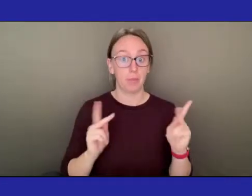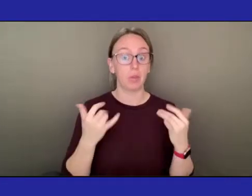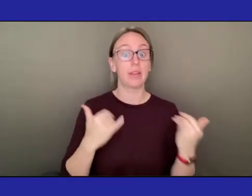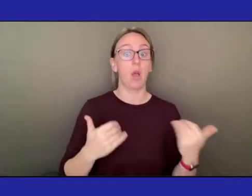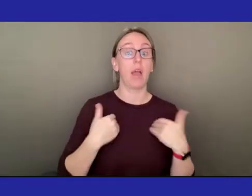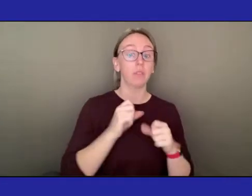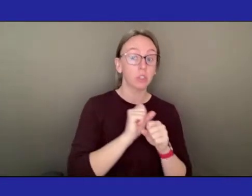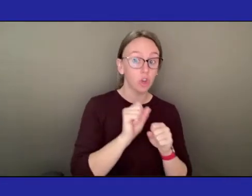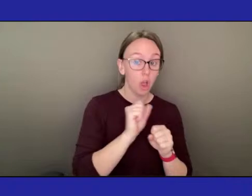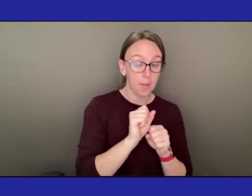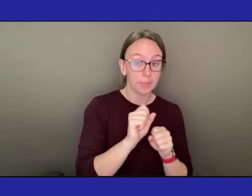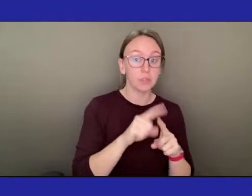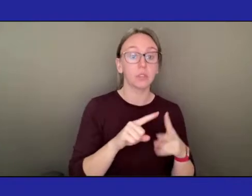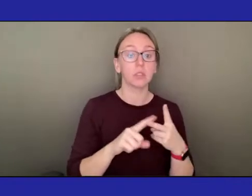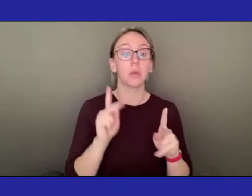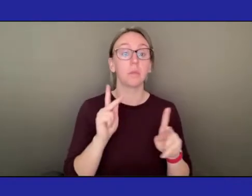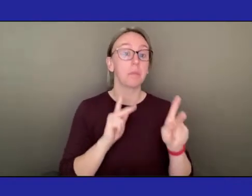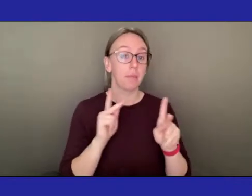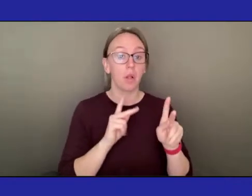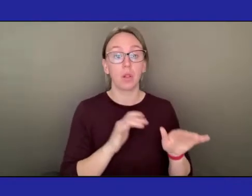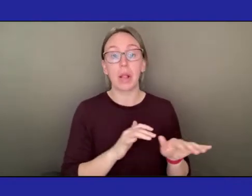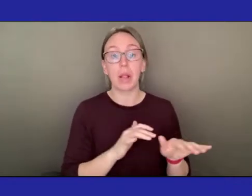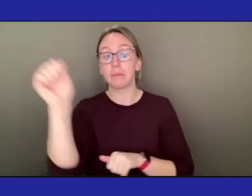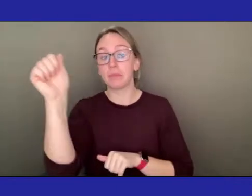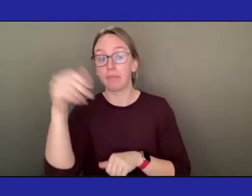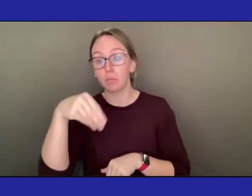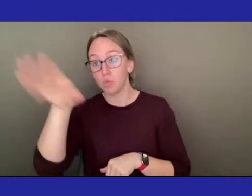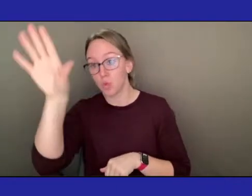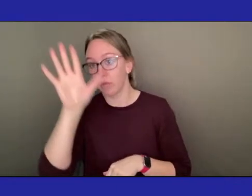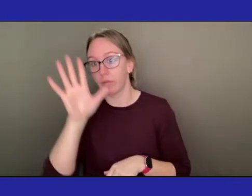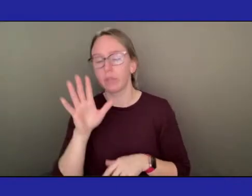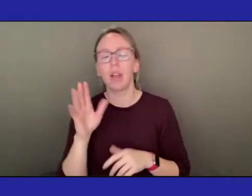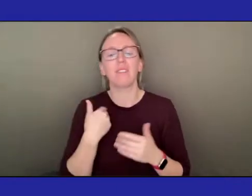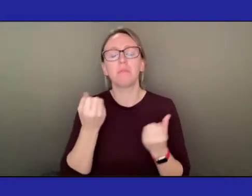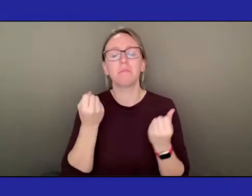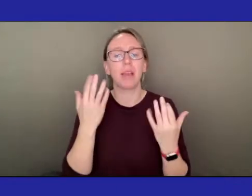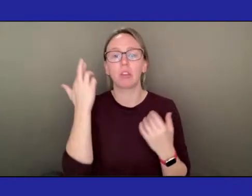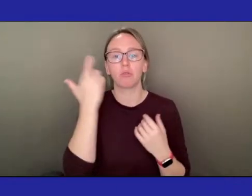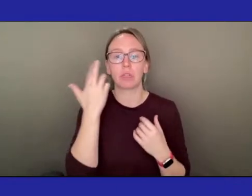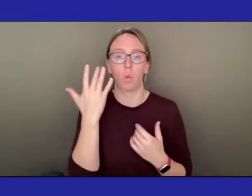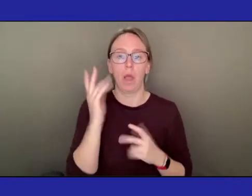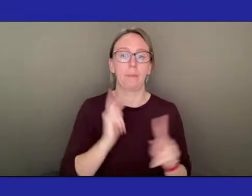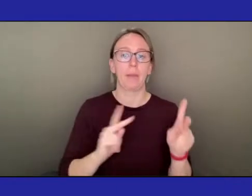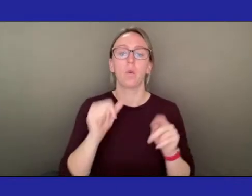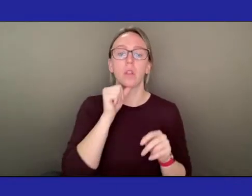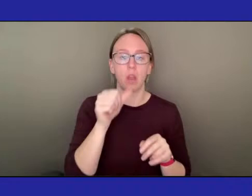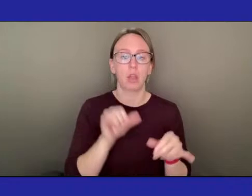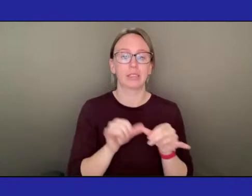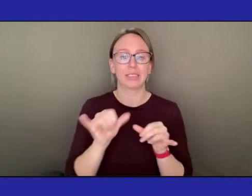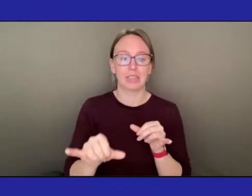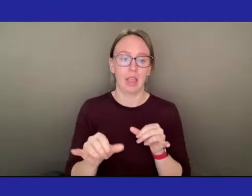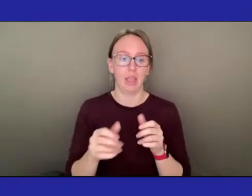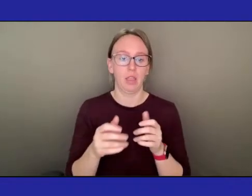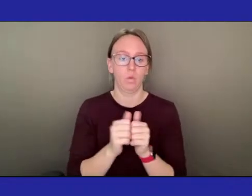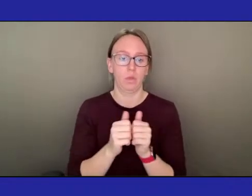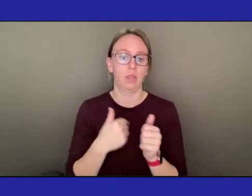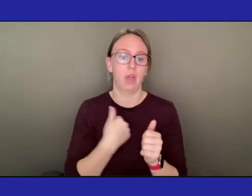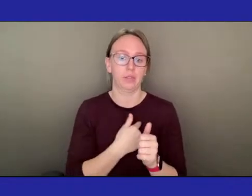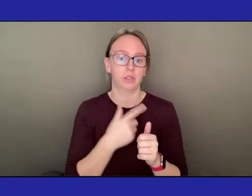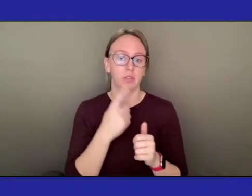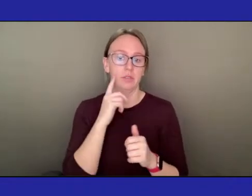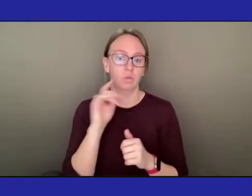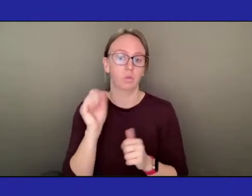People left the state. There are various legitimate reasons of why people would not stay covered after